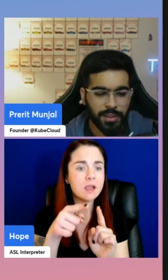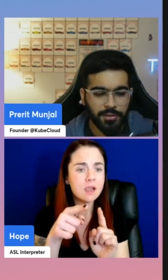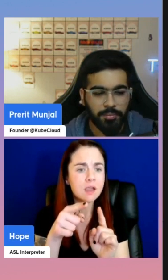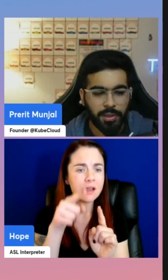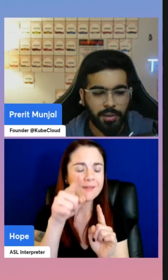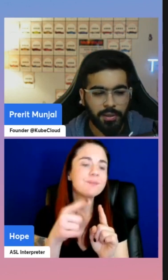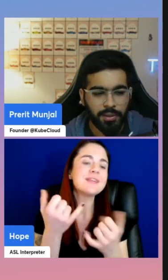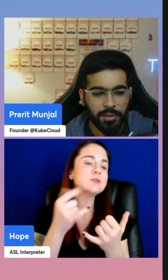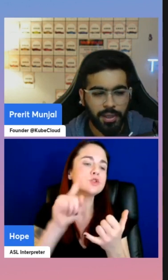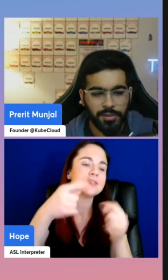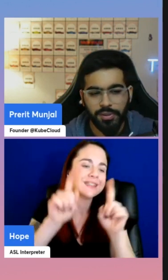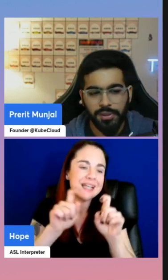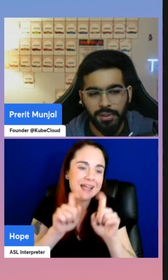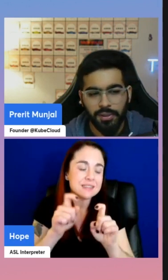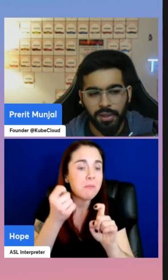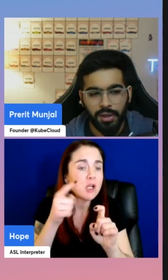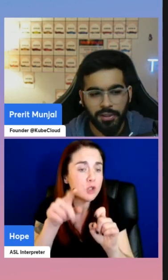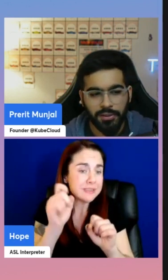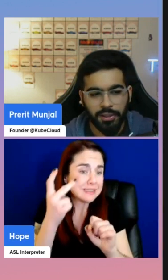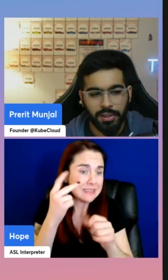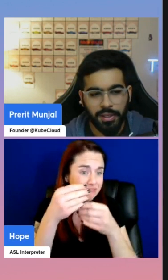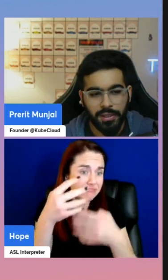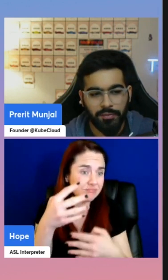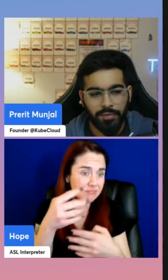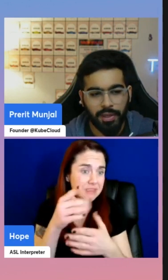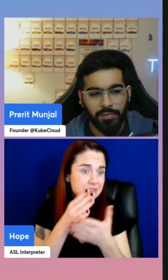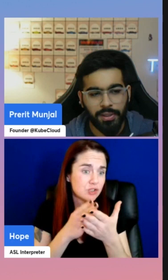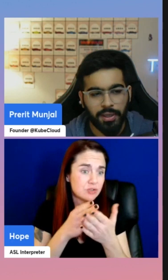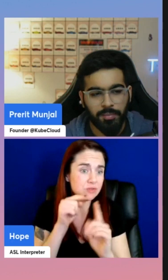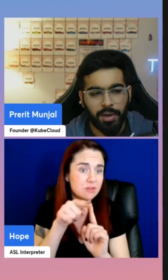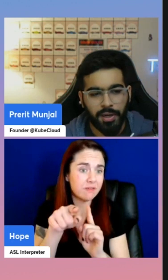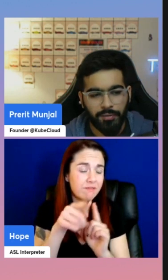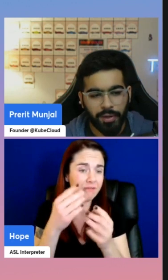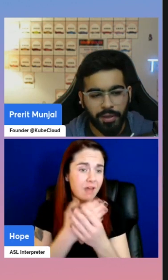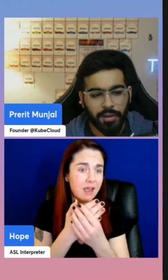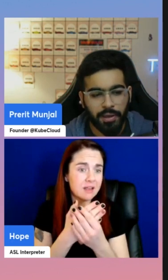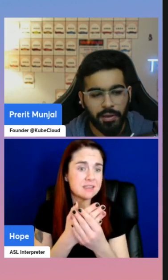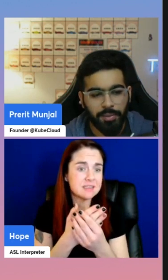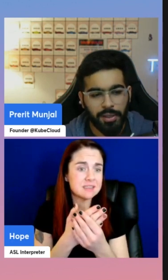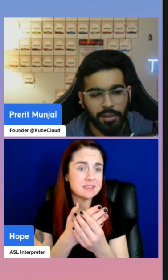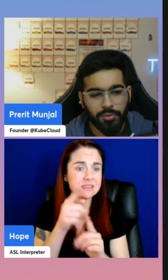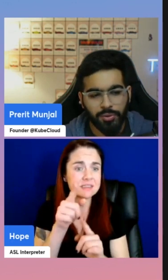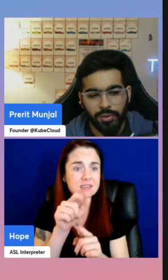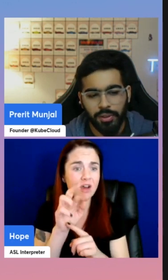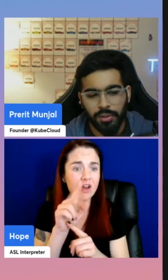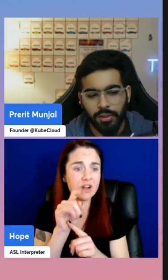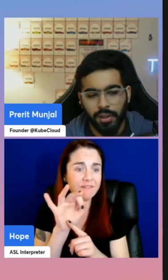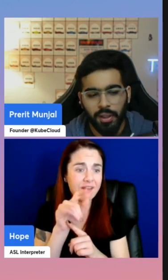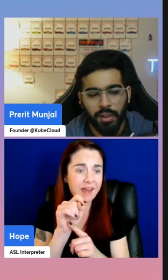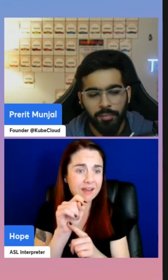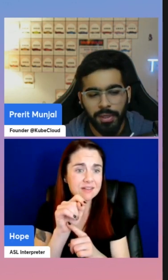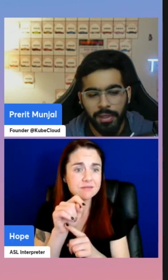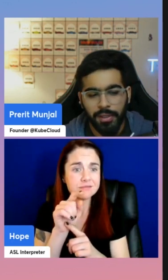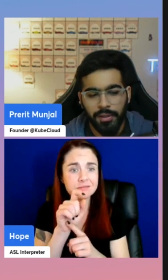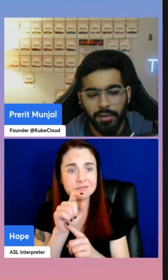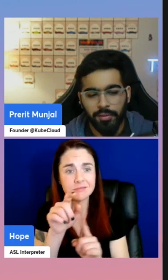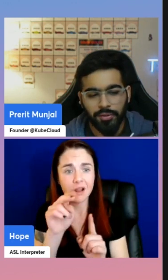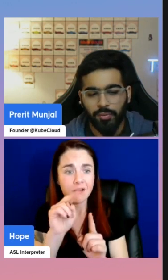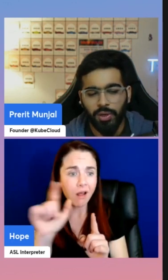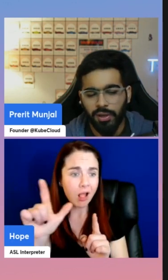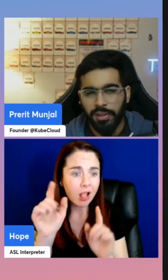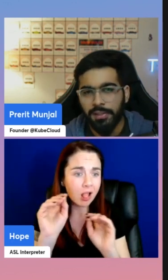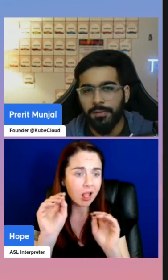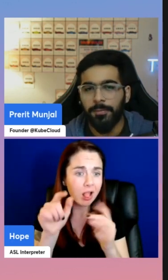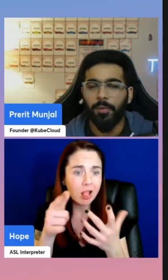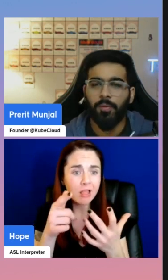just the test, but as you can see, there are certain file with the name artifact null bq student bt.